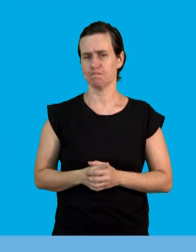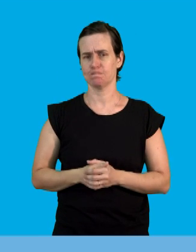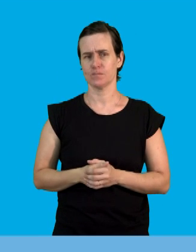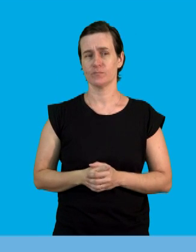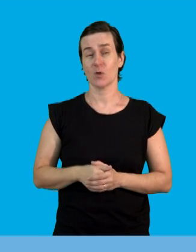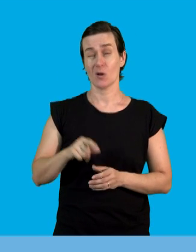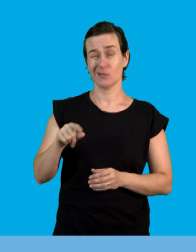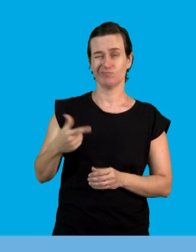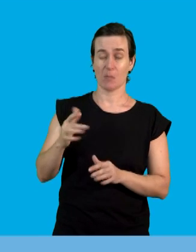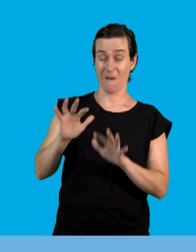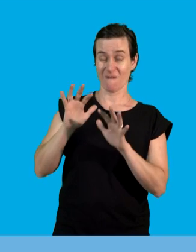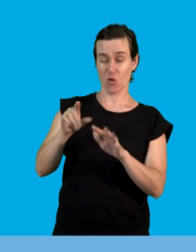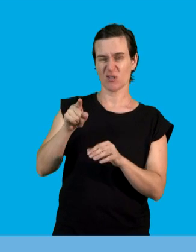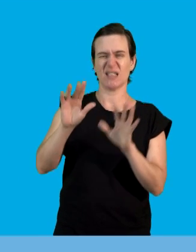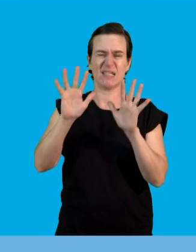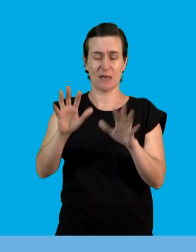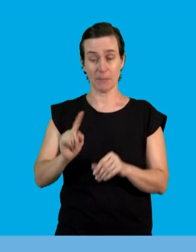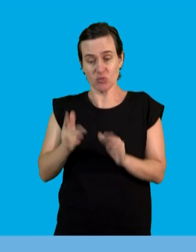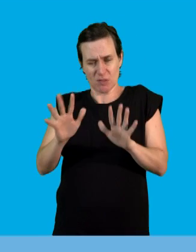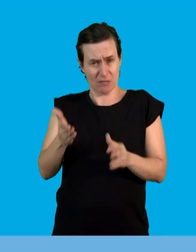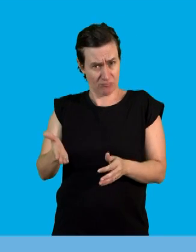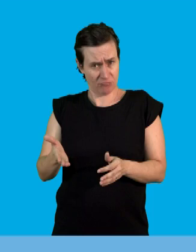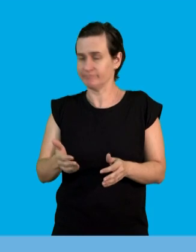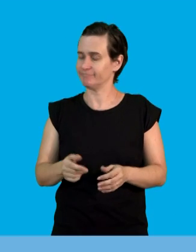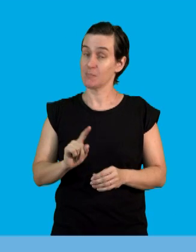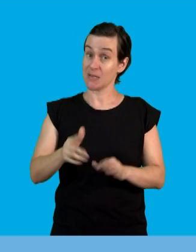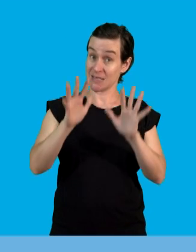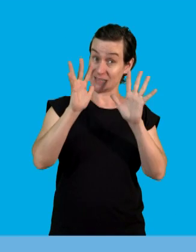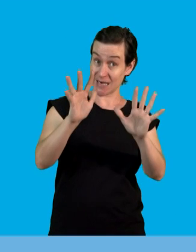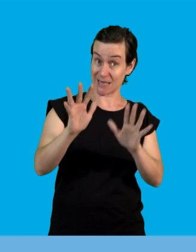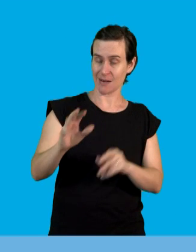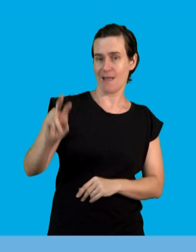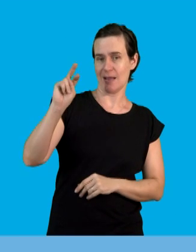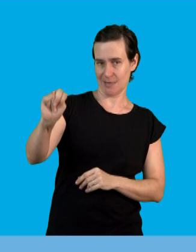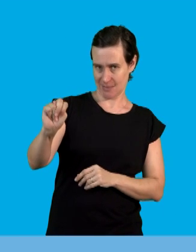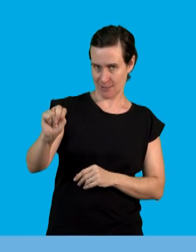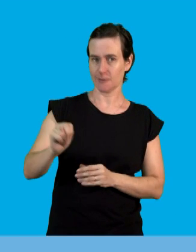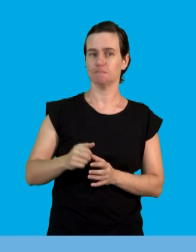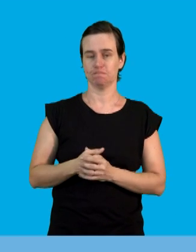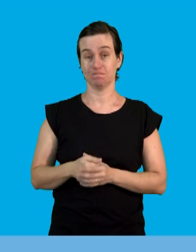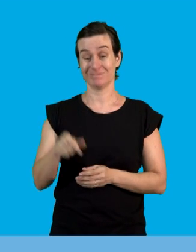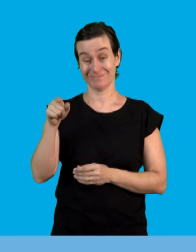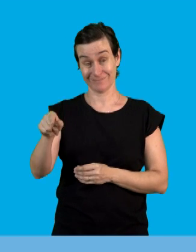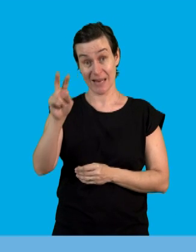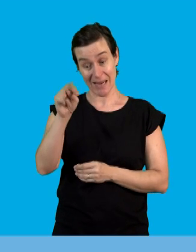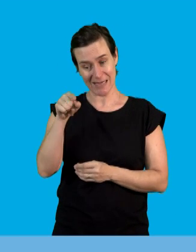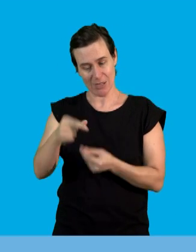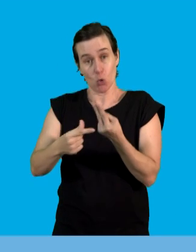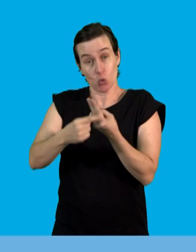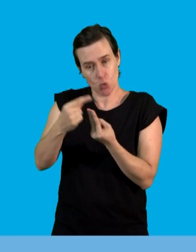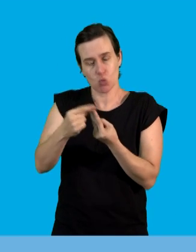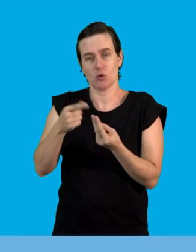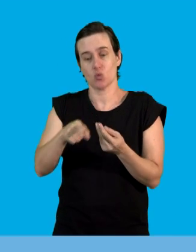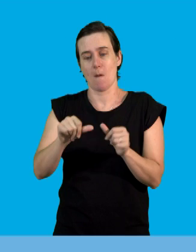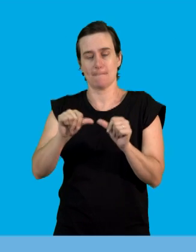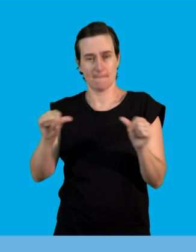that the force applied is 10, it cannot just be 10, it needs to be 10 newtons. So the N is now the unit